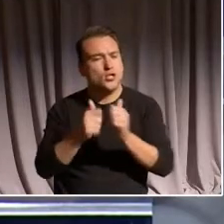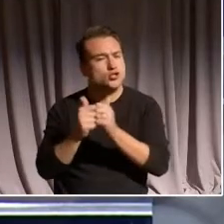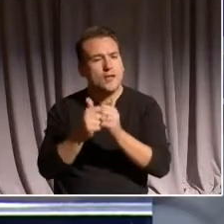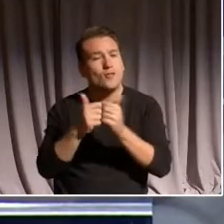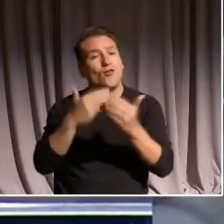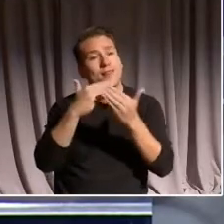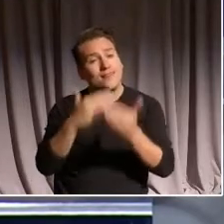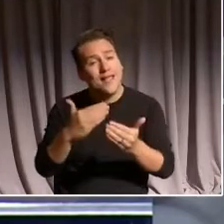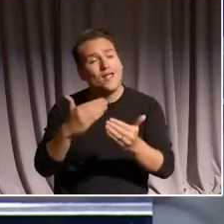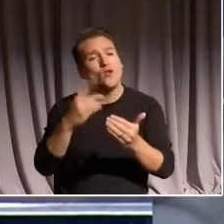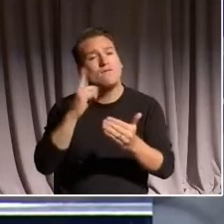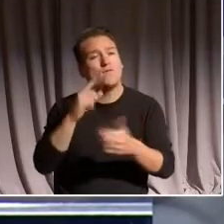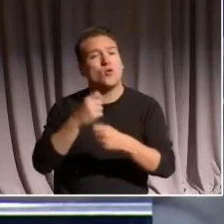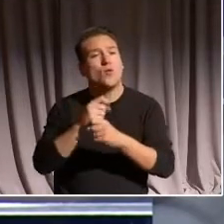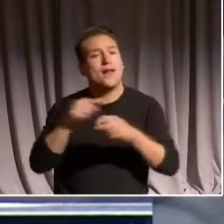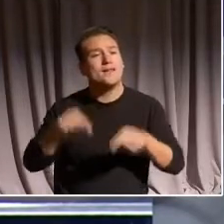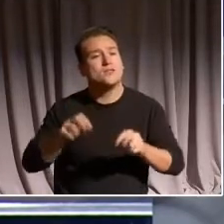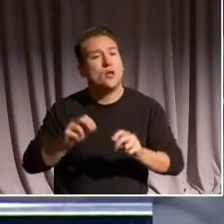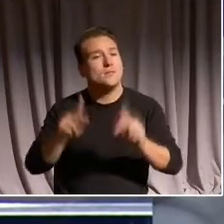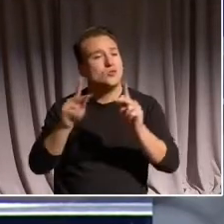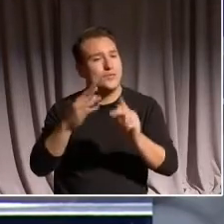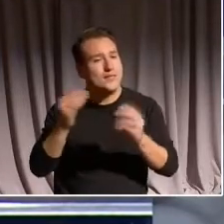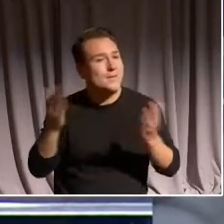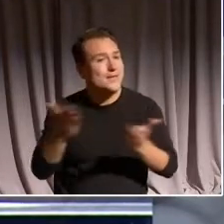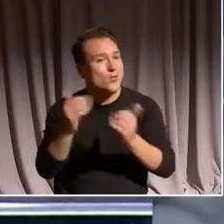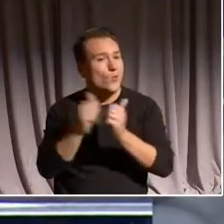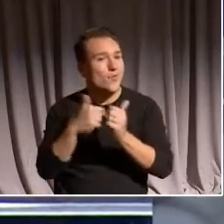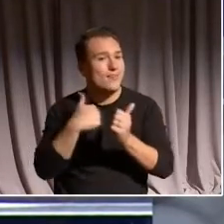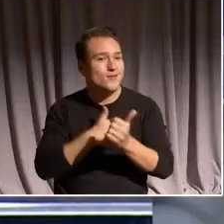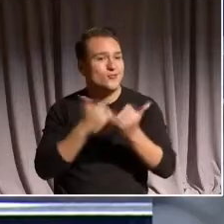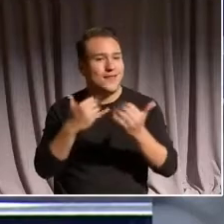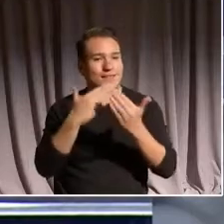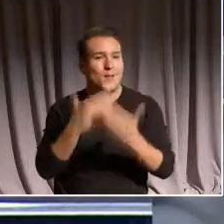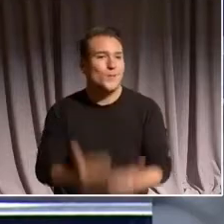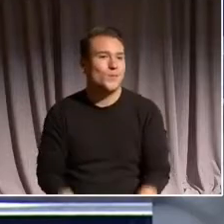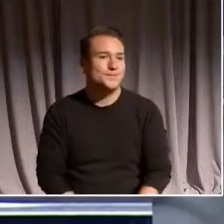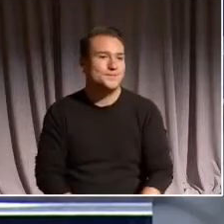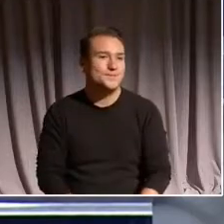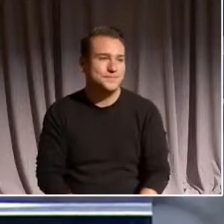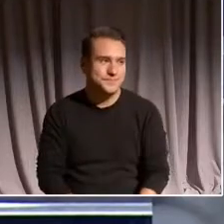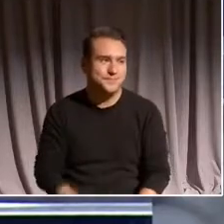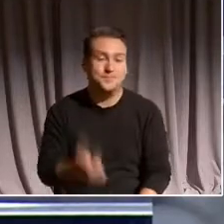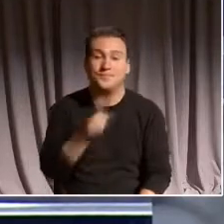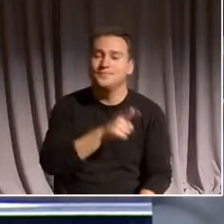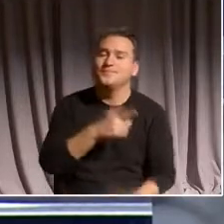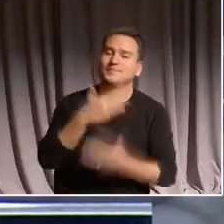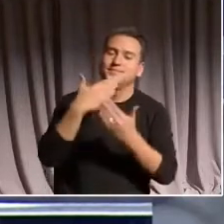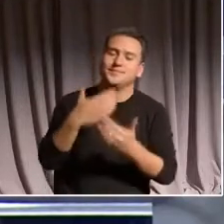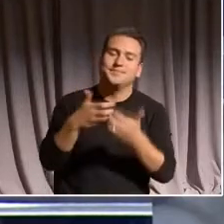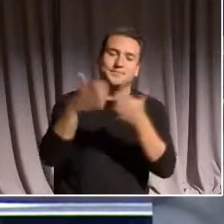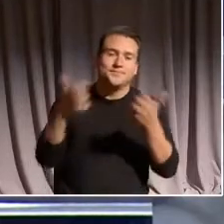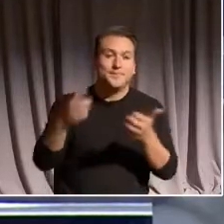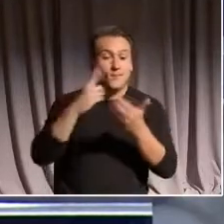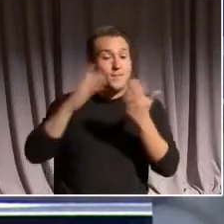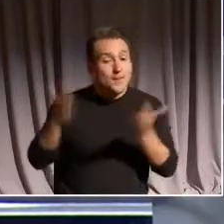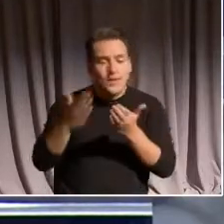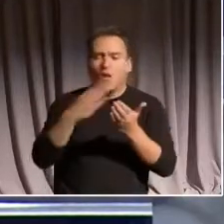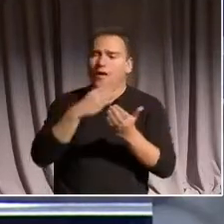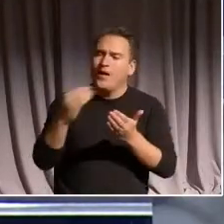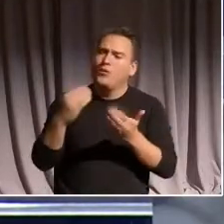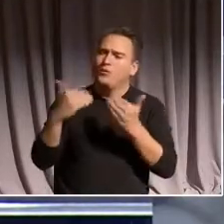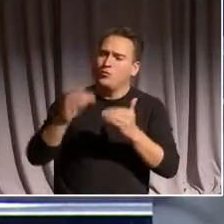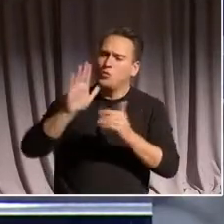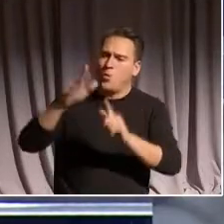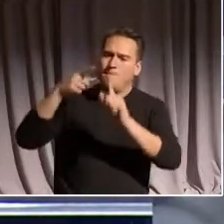you, all of you, for creating this opportunity and being here. Great. Thank you so much for being here and for speaking to those